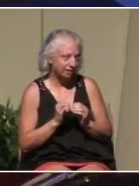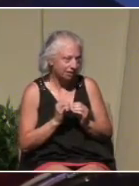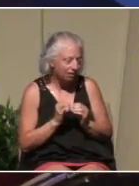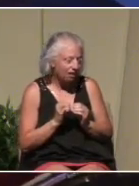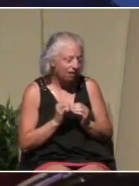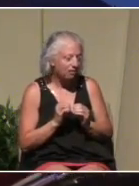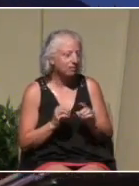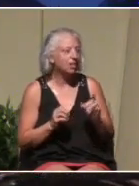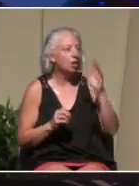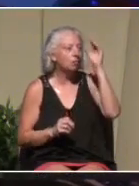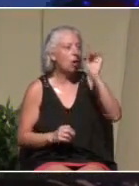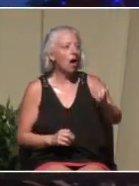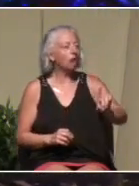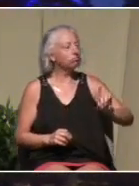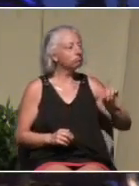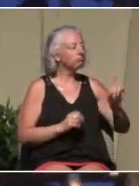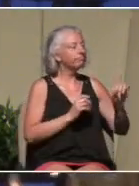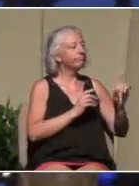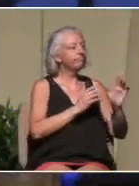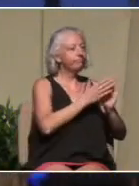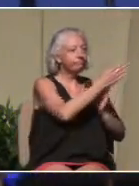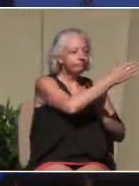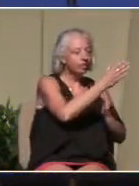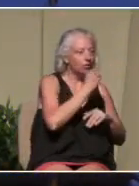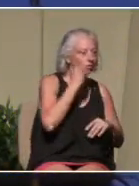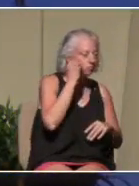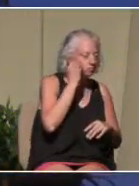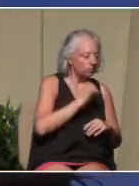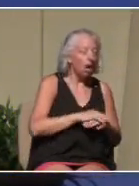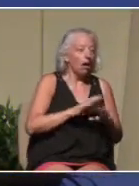Well, he left, and he went back, and lo and behold,